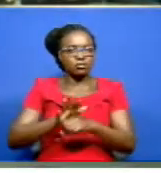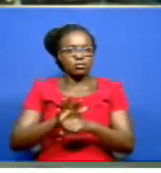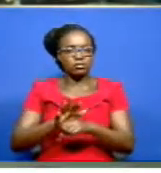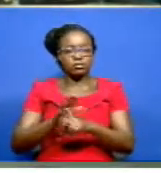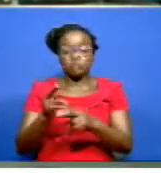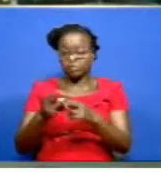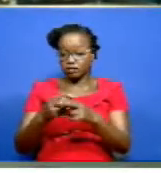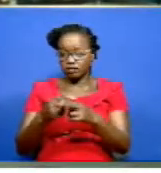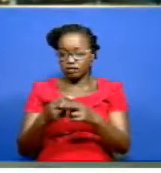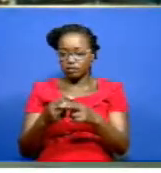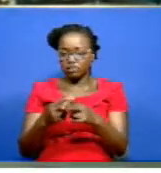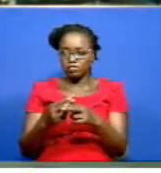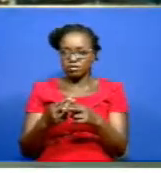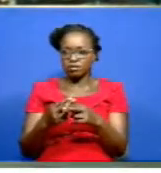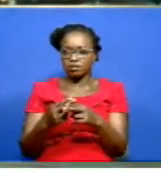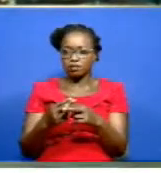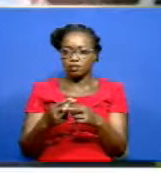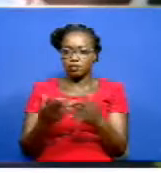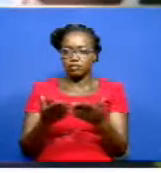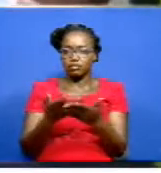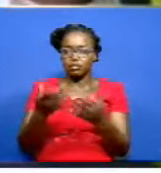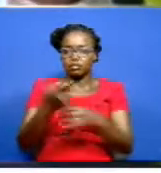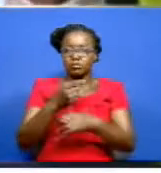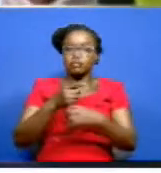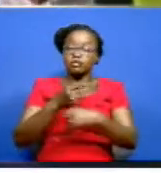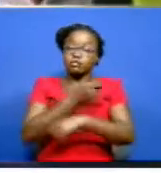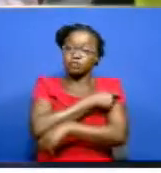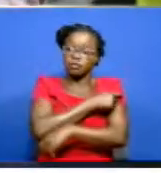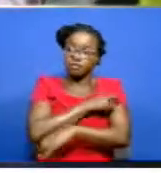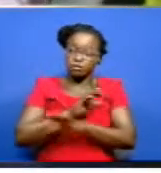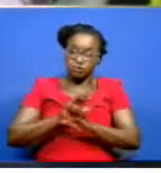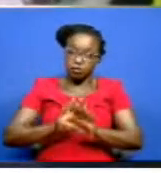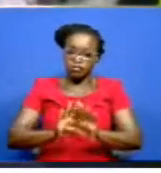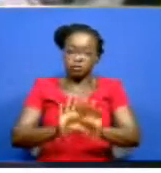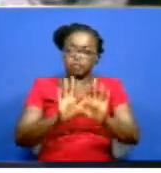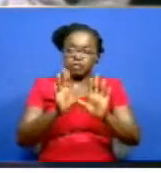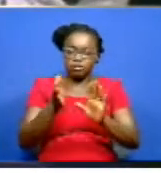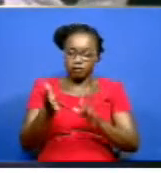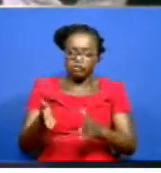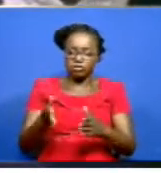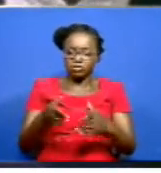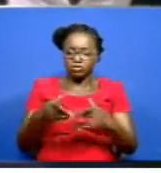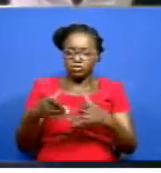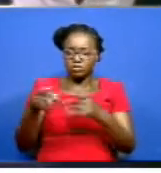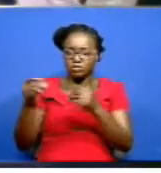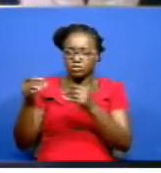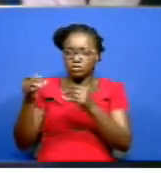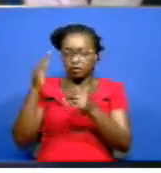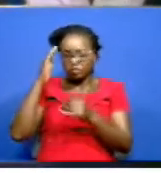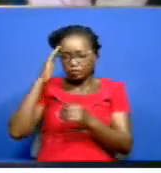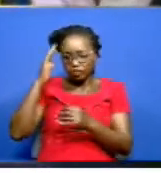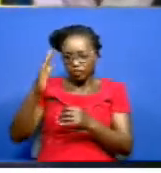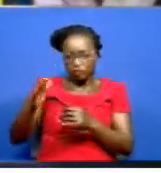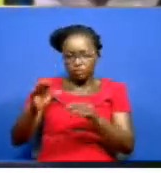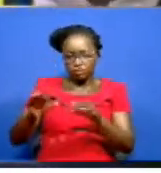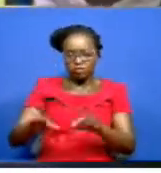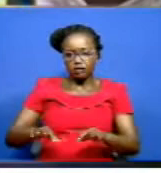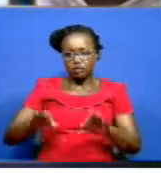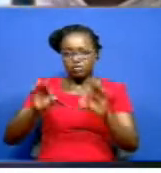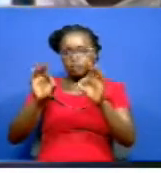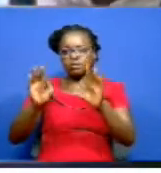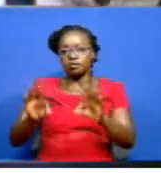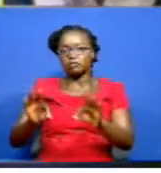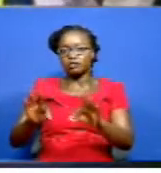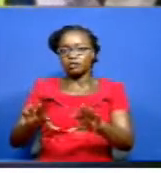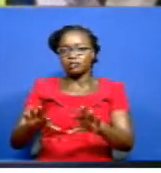as these vaccines leave here, they are going straight to Kitengela, where we have got